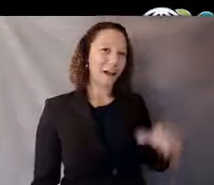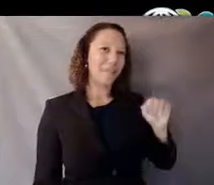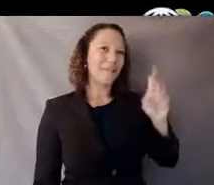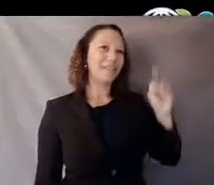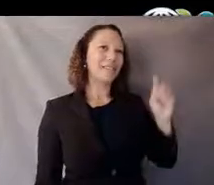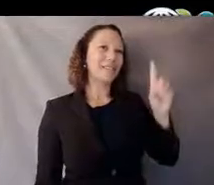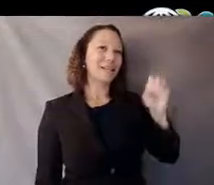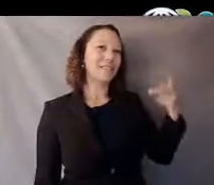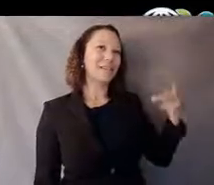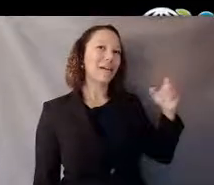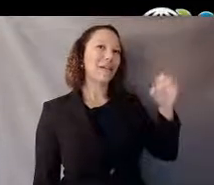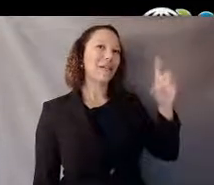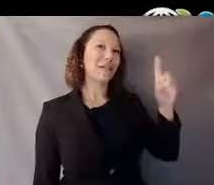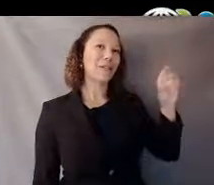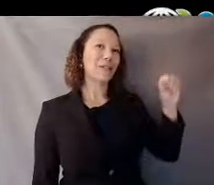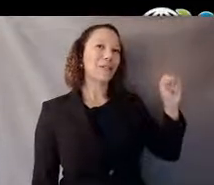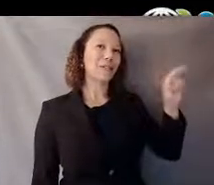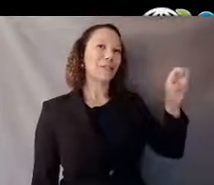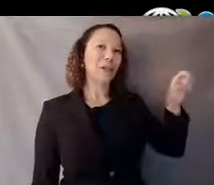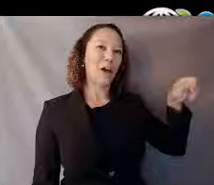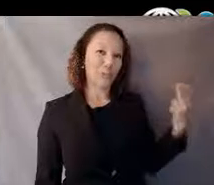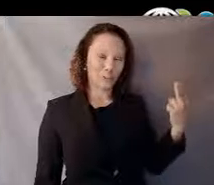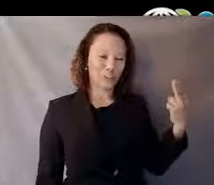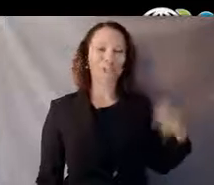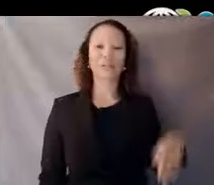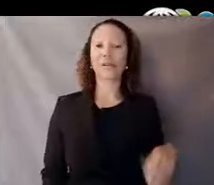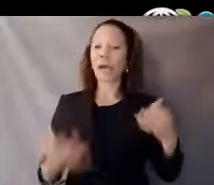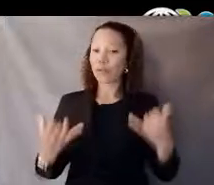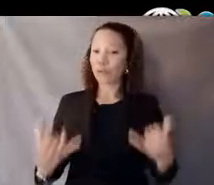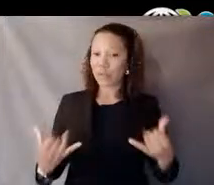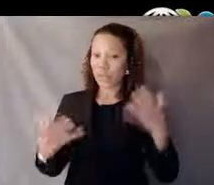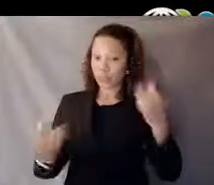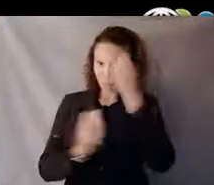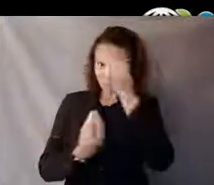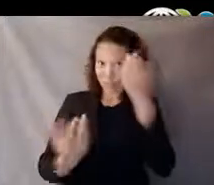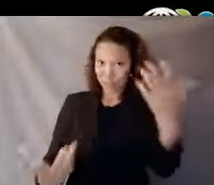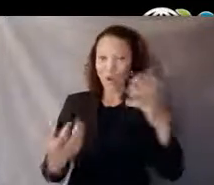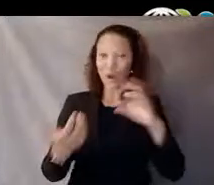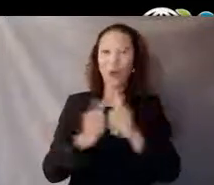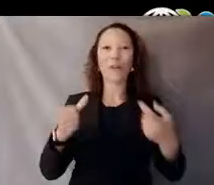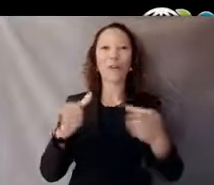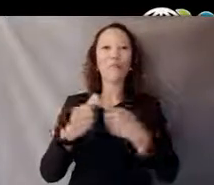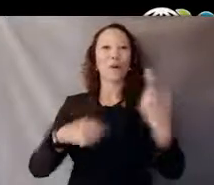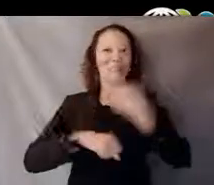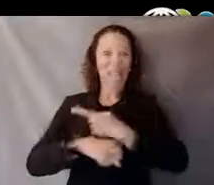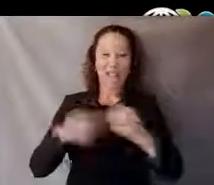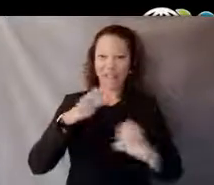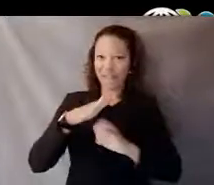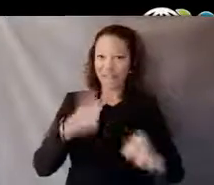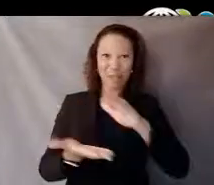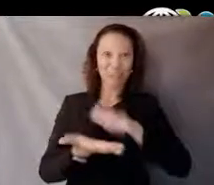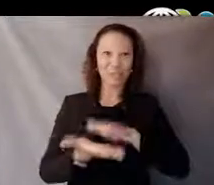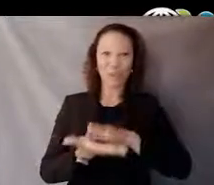News. Today, we just want to update you on how the first day of elementary